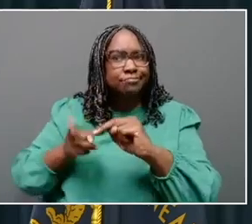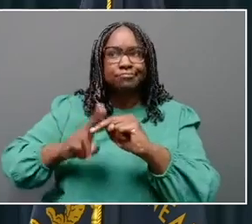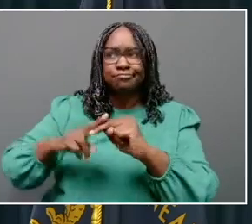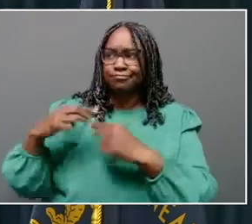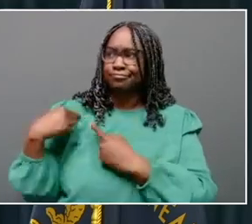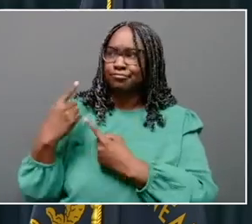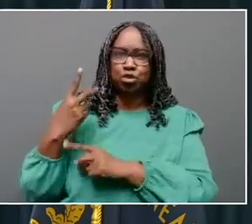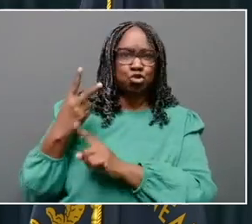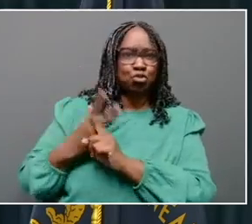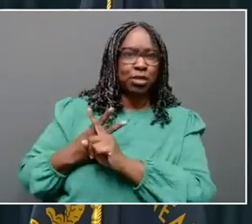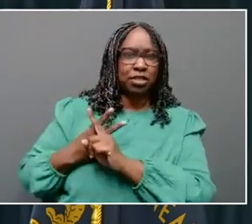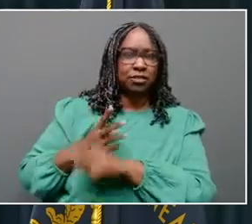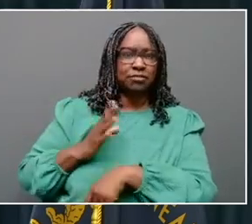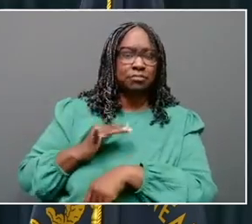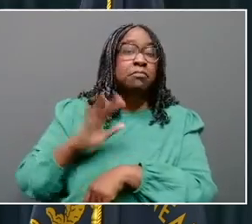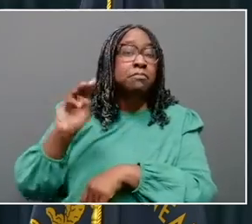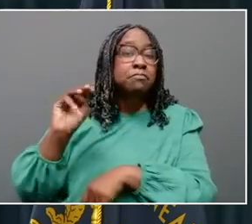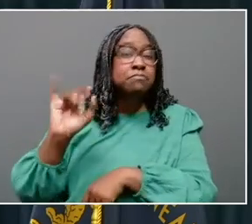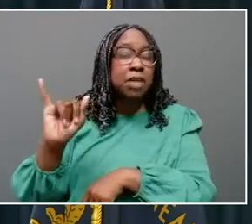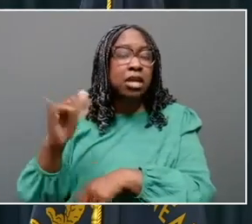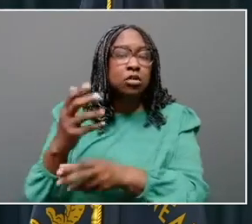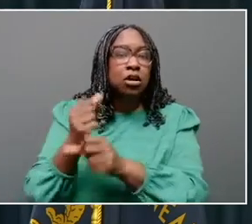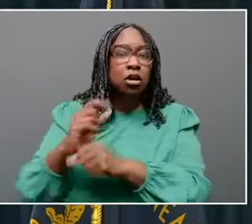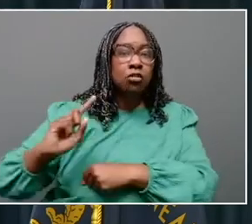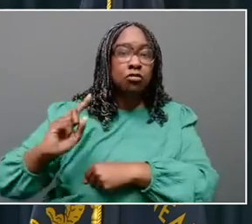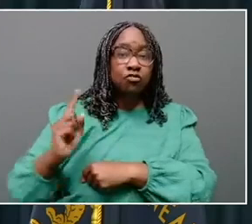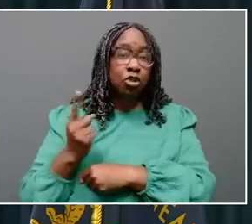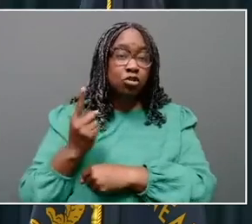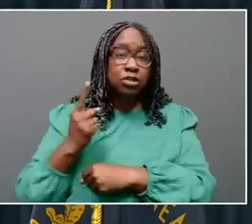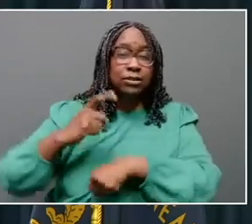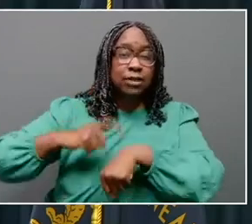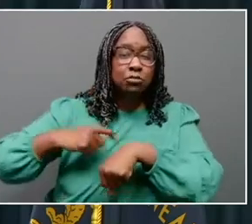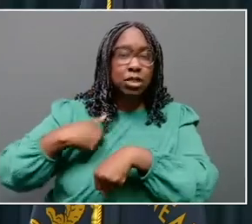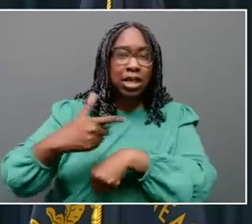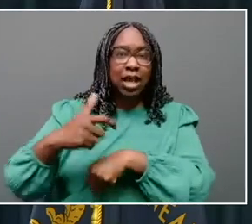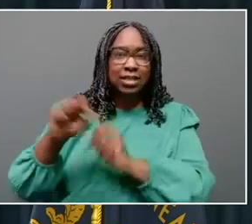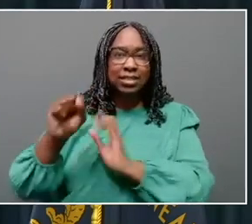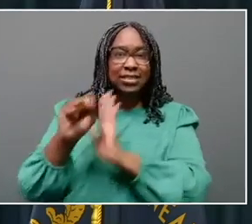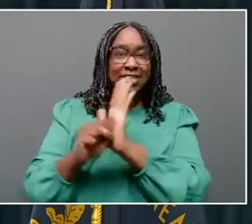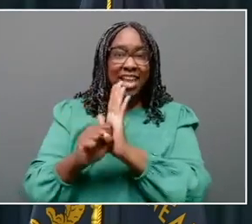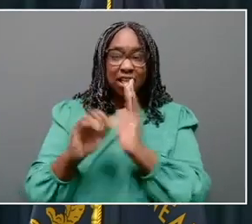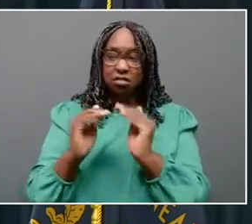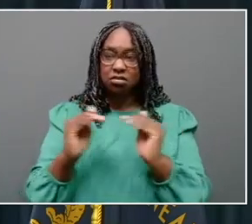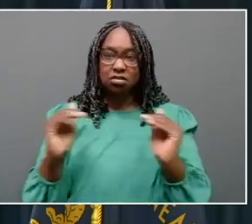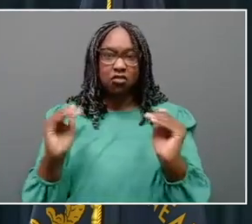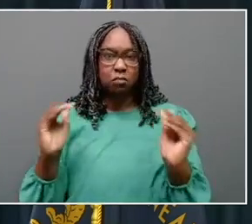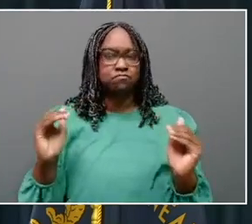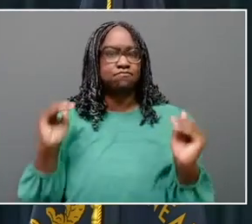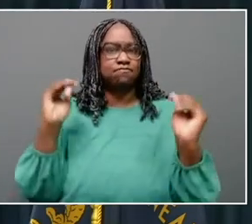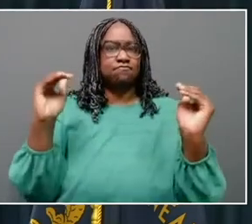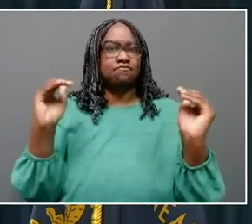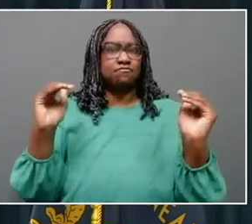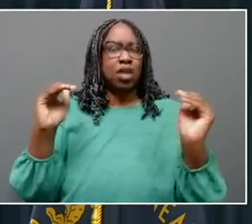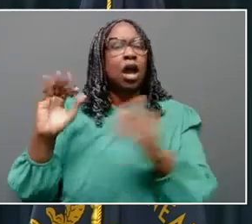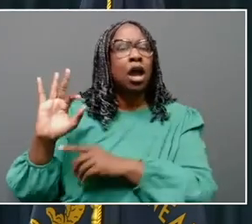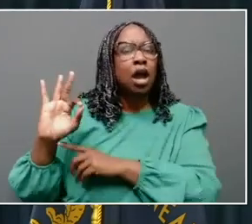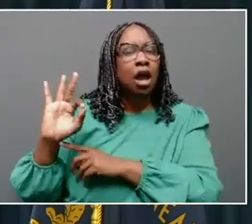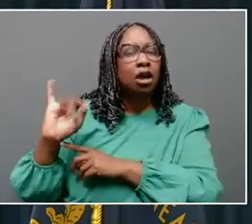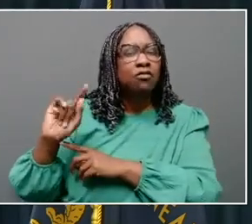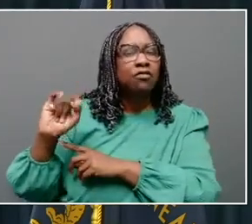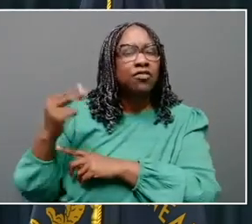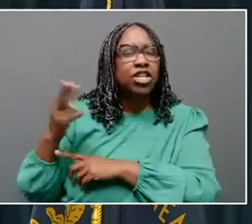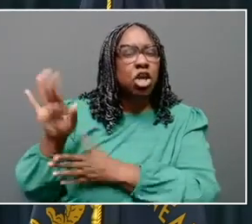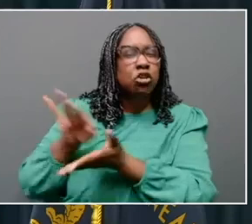2 months. In May, we secured the first ever state-level credit rating upgrade from Fitch's Ratings. That was our first upgrade in